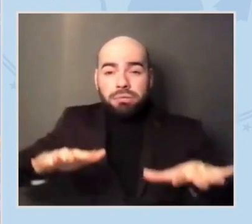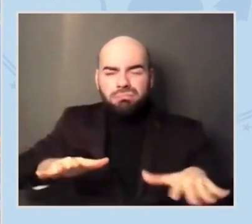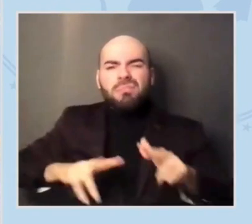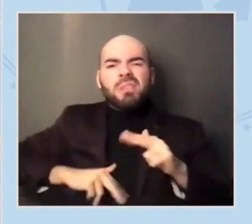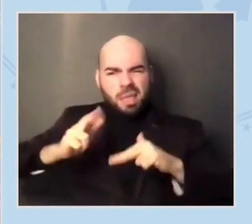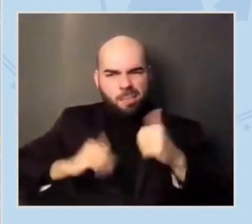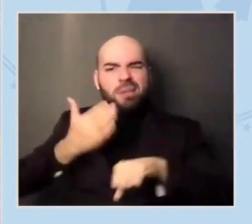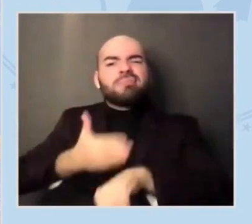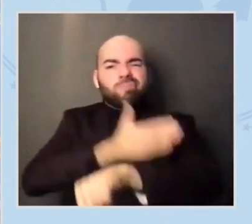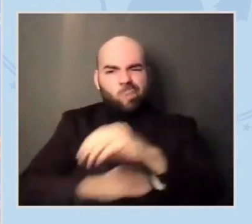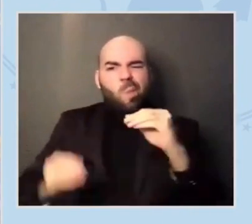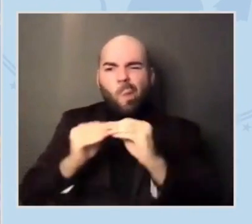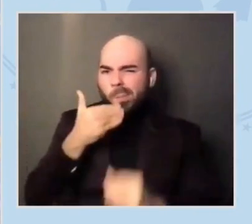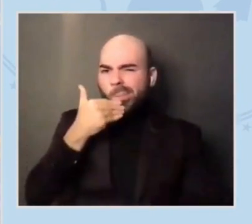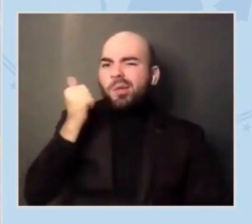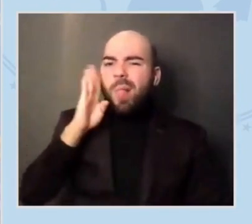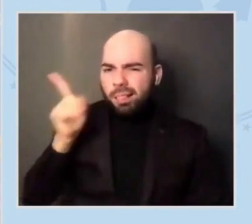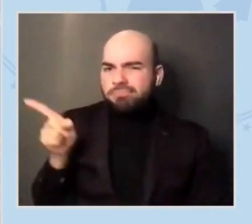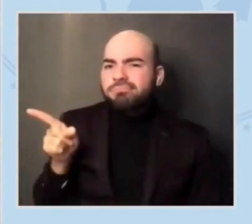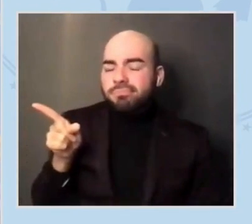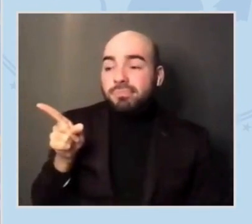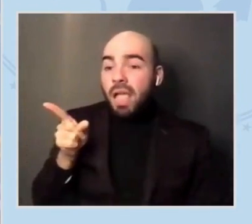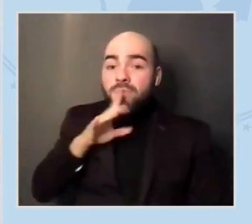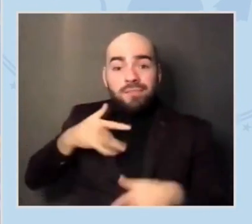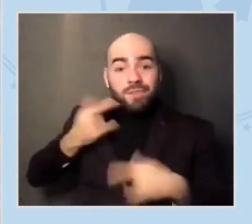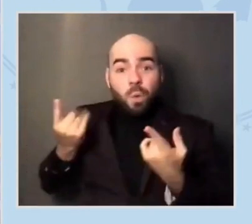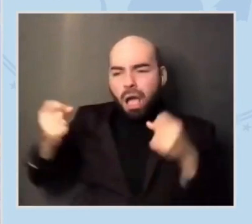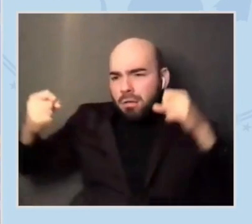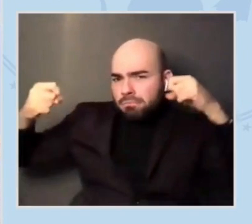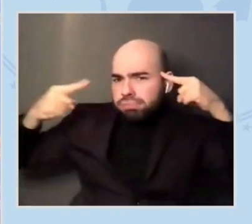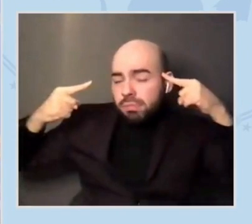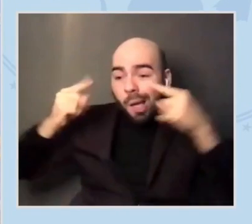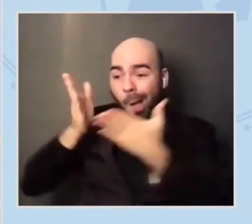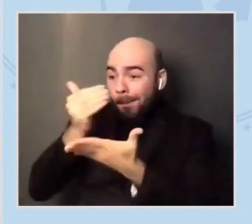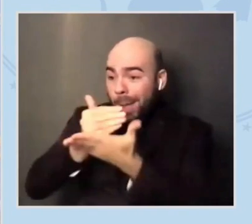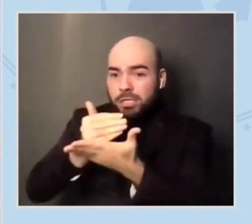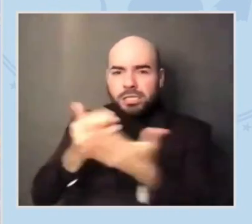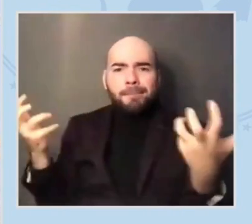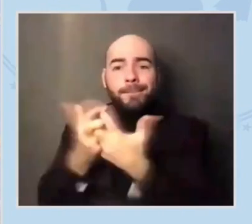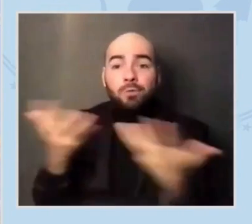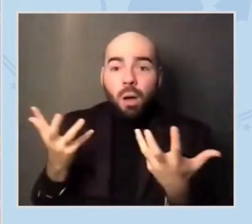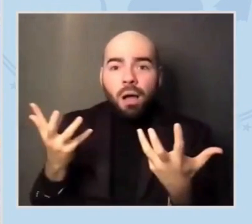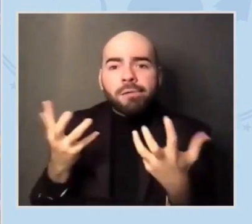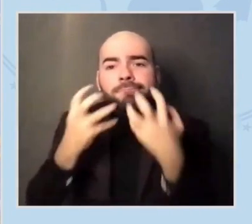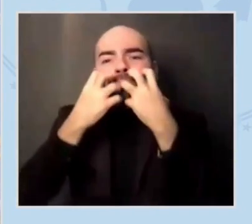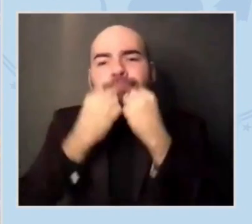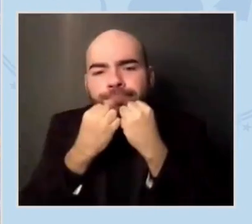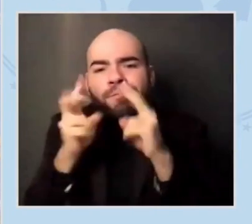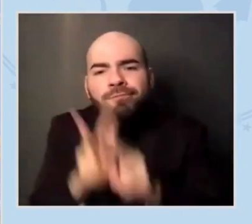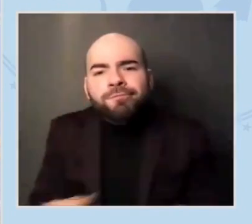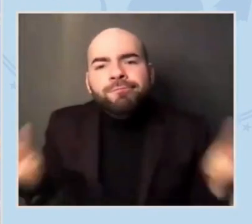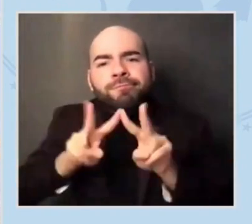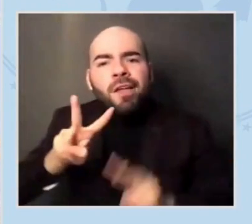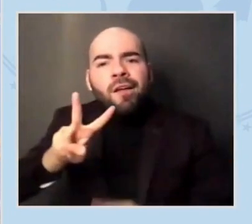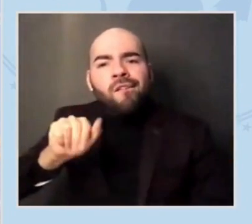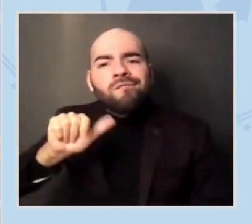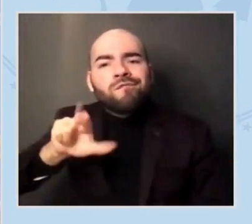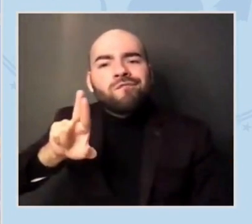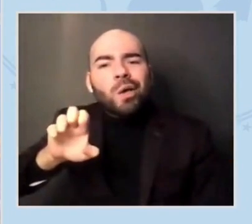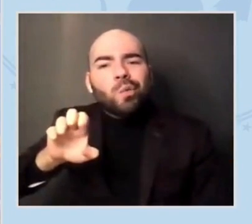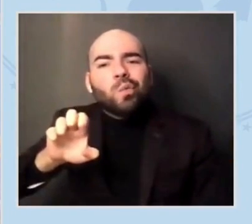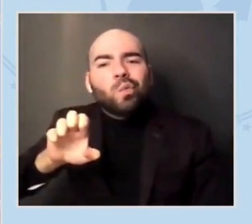she believes what I believe. A budget should reflect our values. Again, quoting my dad, for real, my dad's people